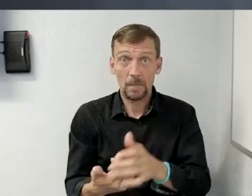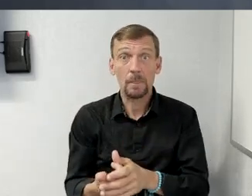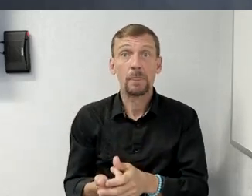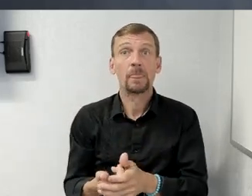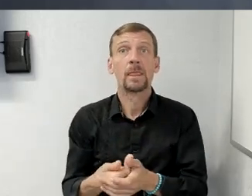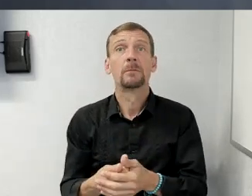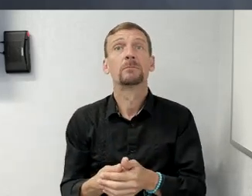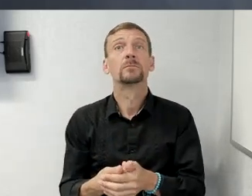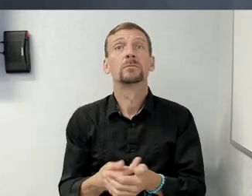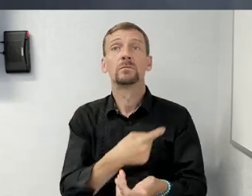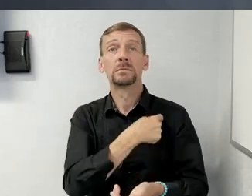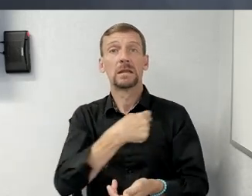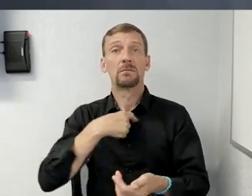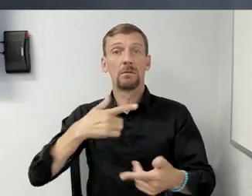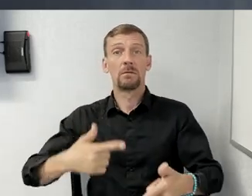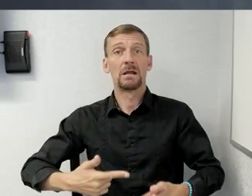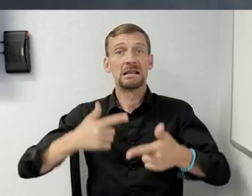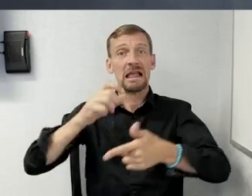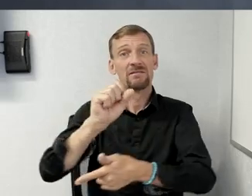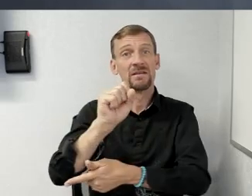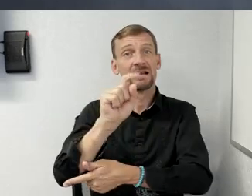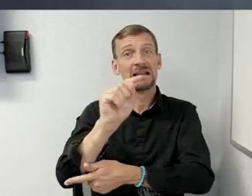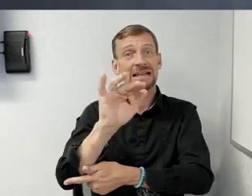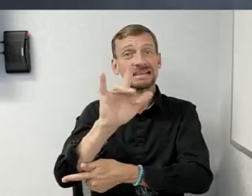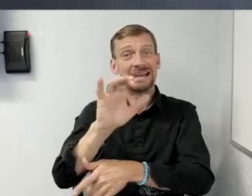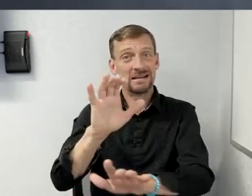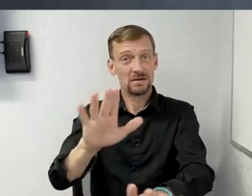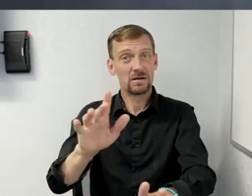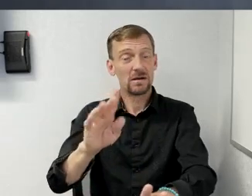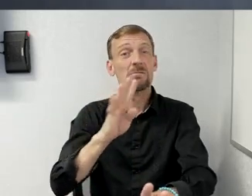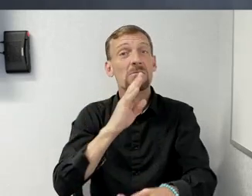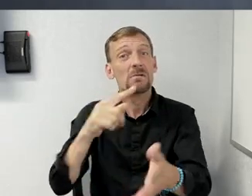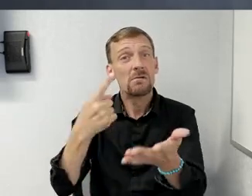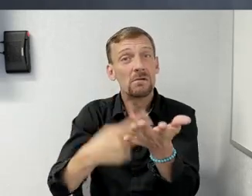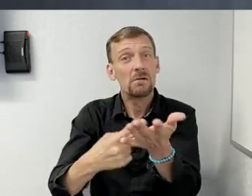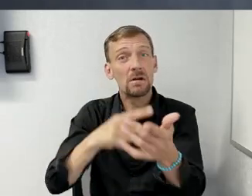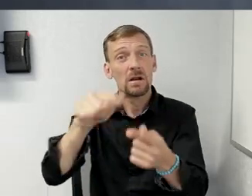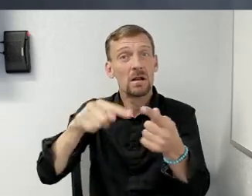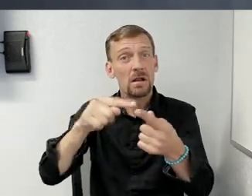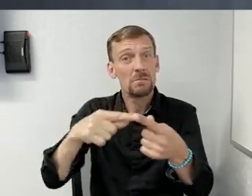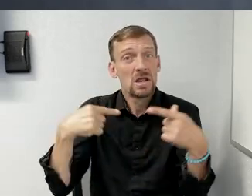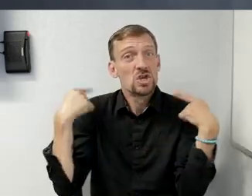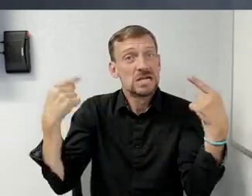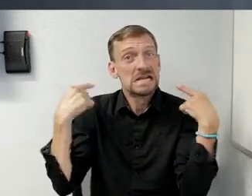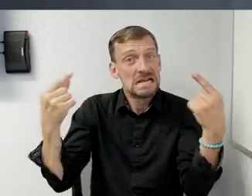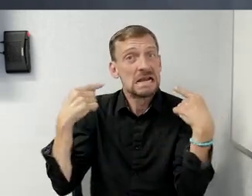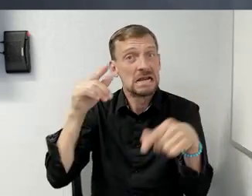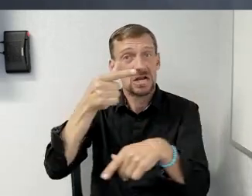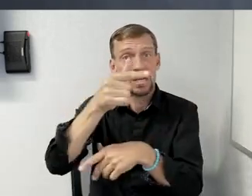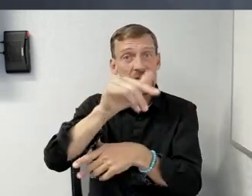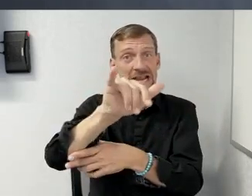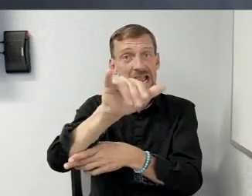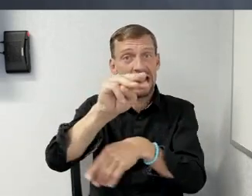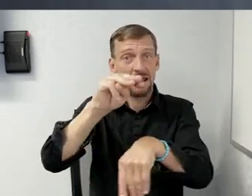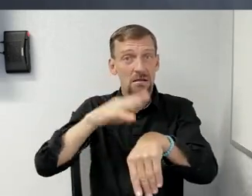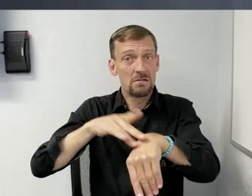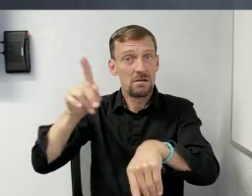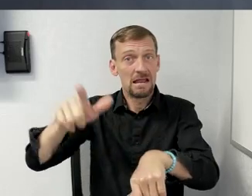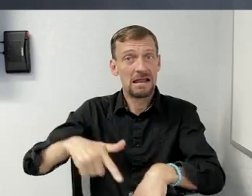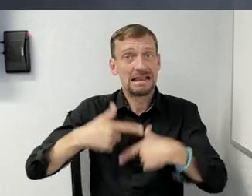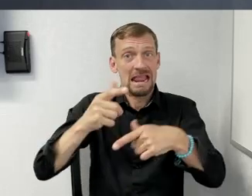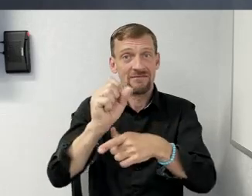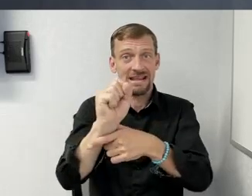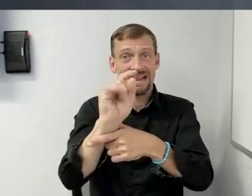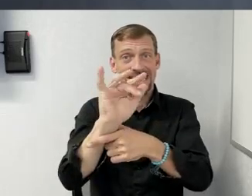We have the lifestyle. I'd like to make a comment on the gym at Lifestyle. And I think that many of you are missing a great